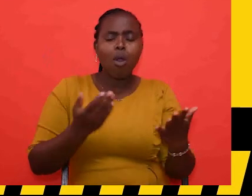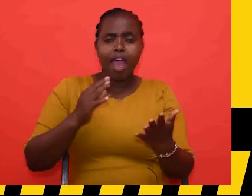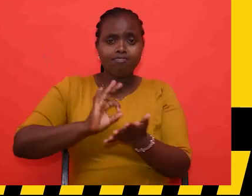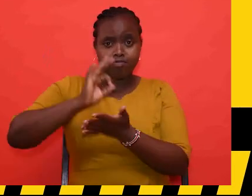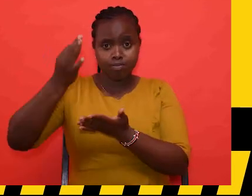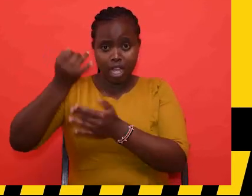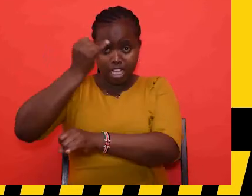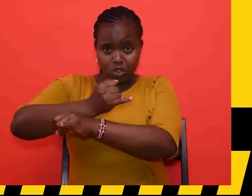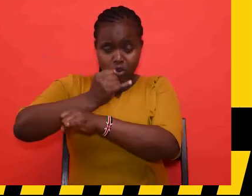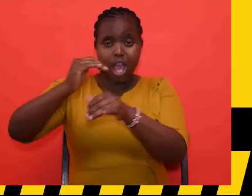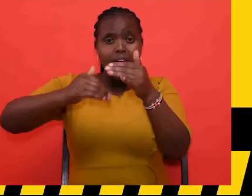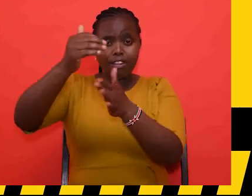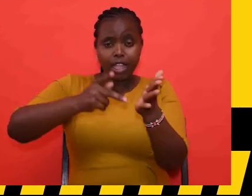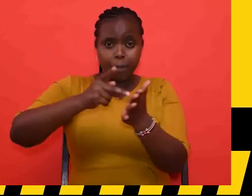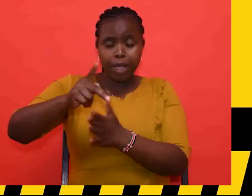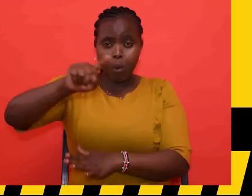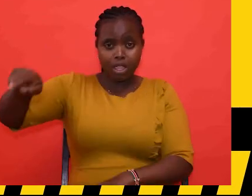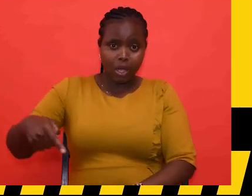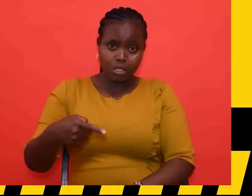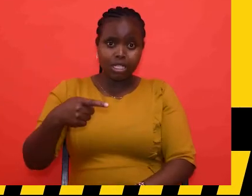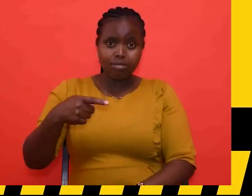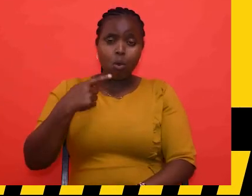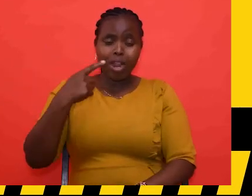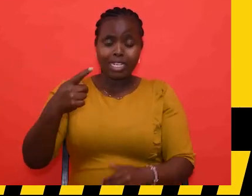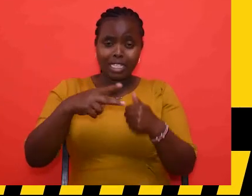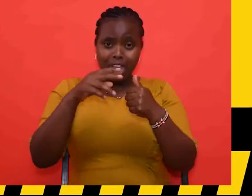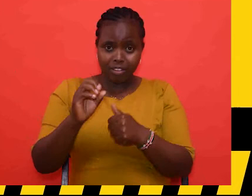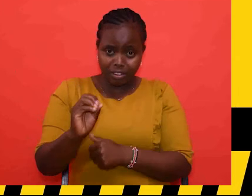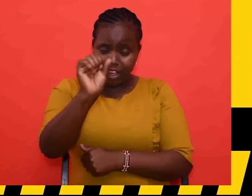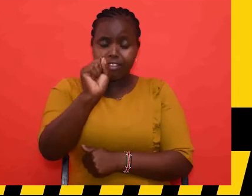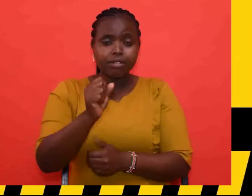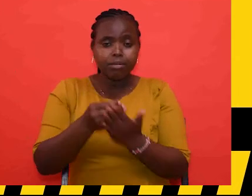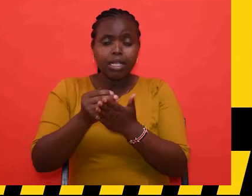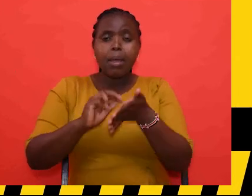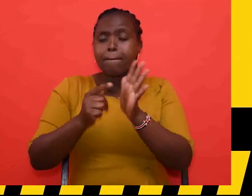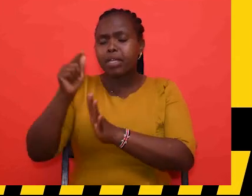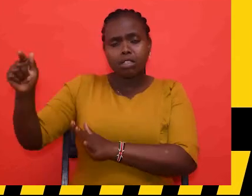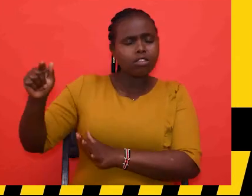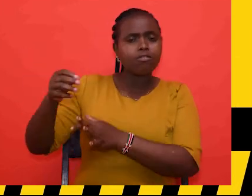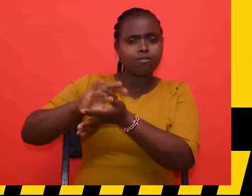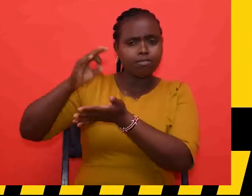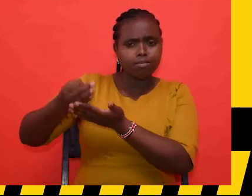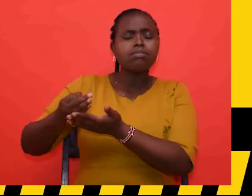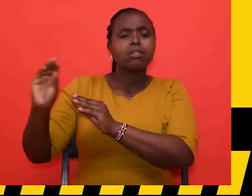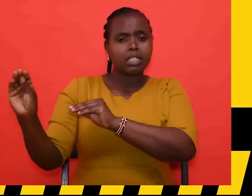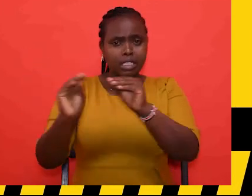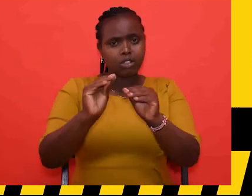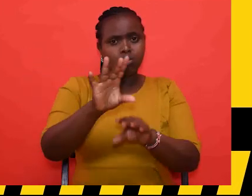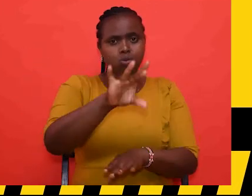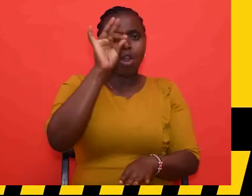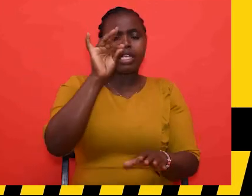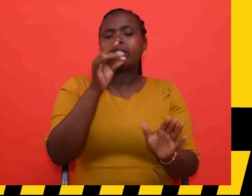paying 1,175 shillings for the discharge process, the financial institution will select the preferred logbook collection point. After approval